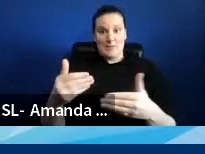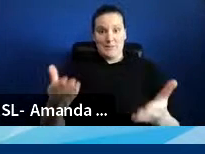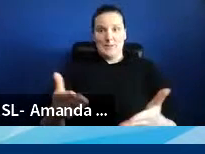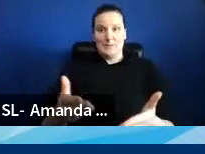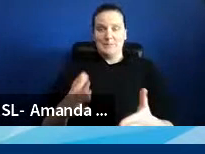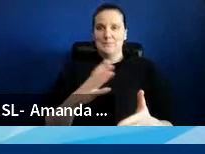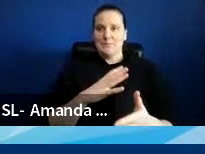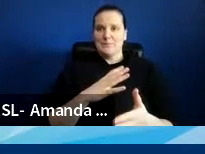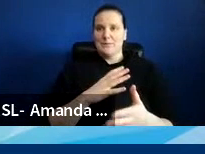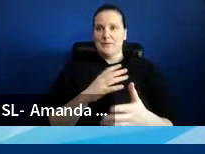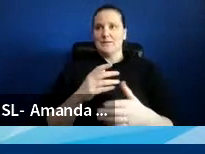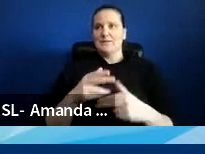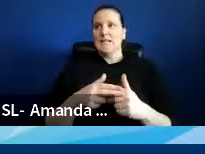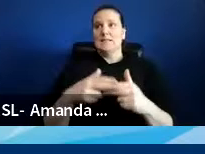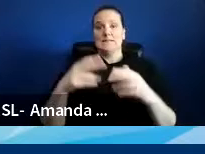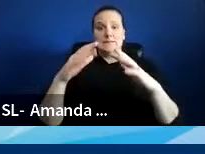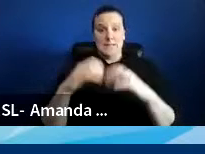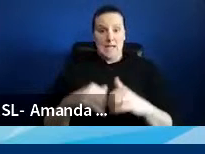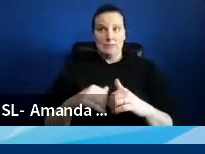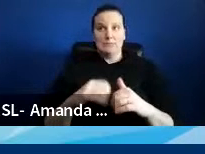ahead and take the slides down and